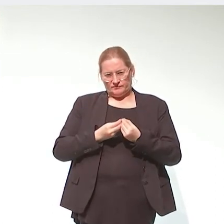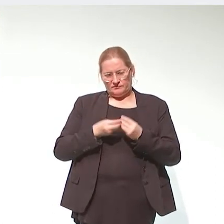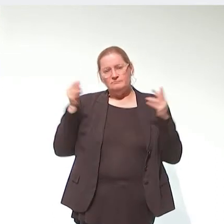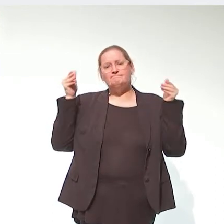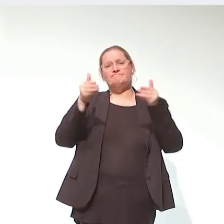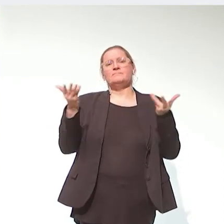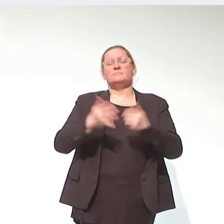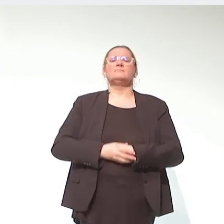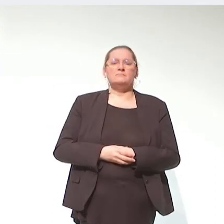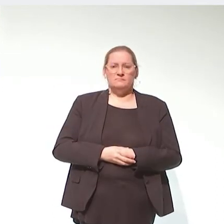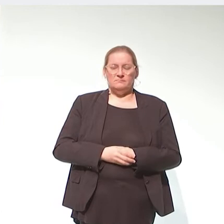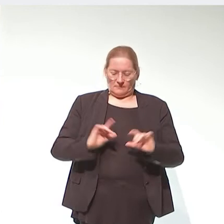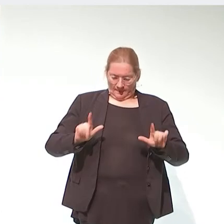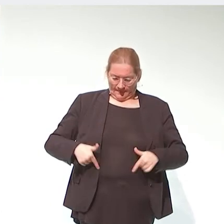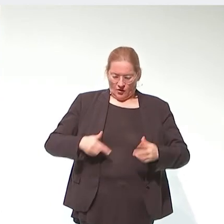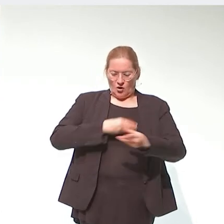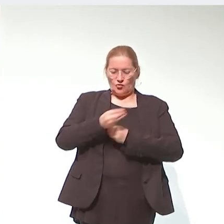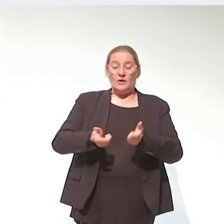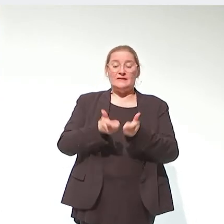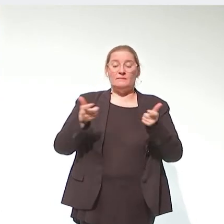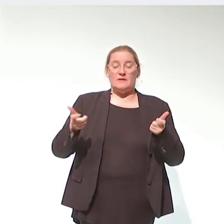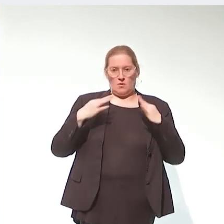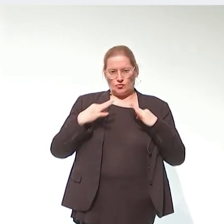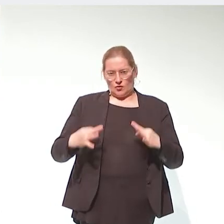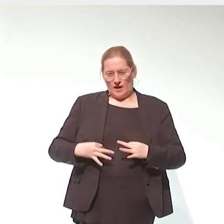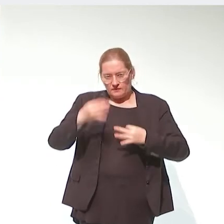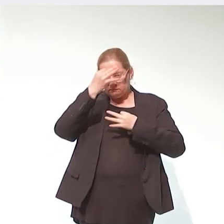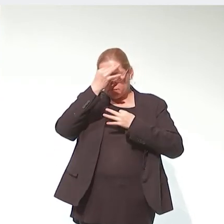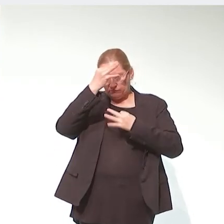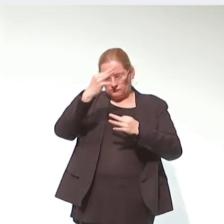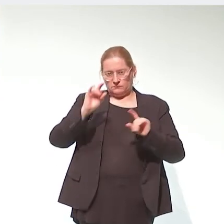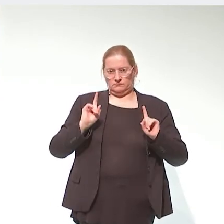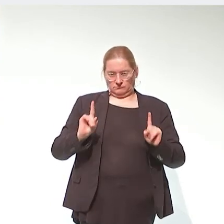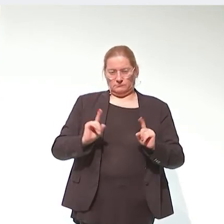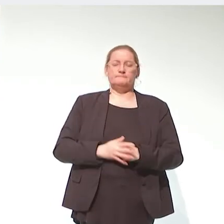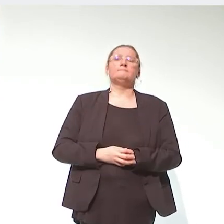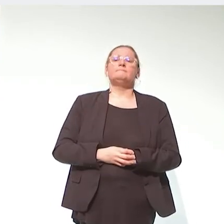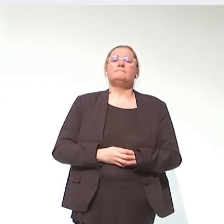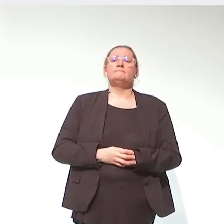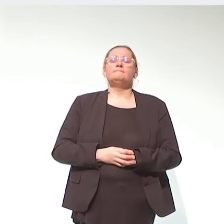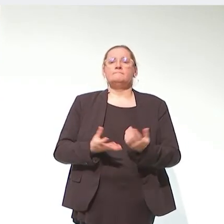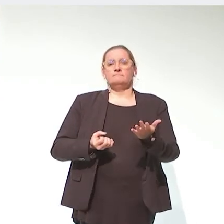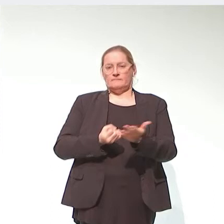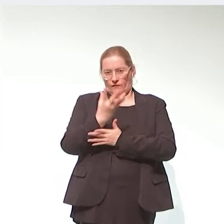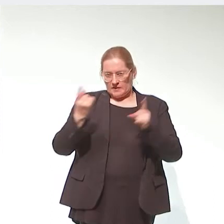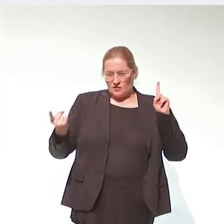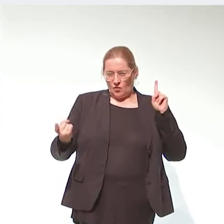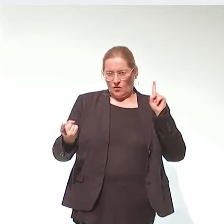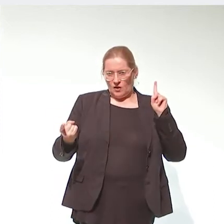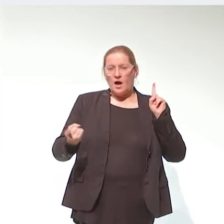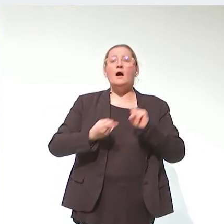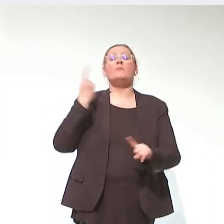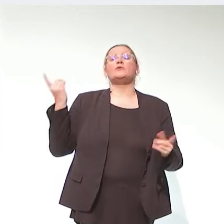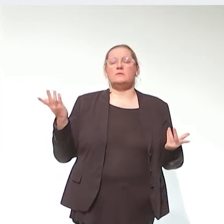schools. What is a crucial factor, though, that seems to find common ground is that it is